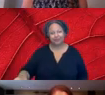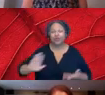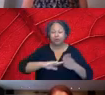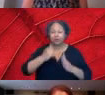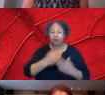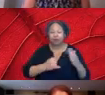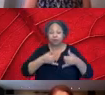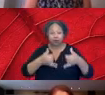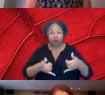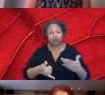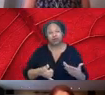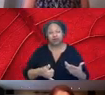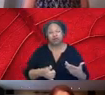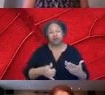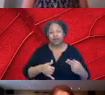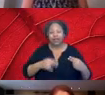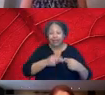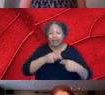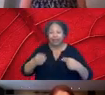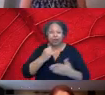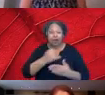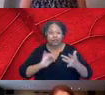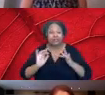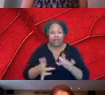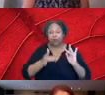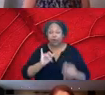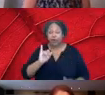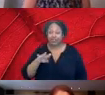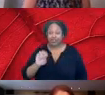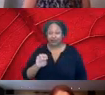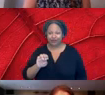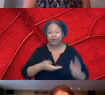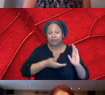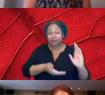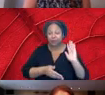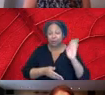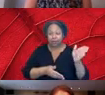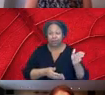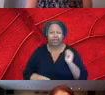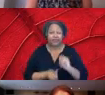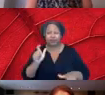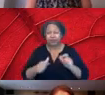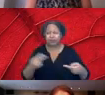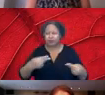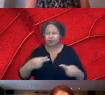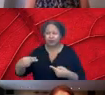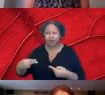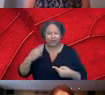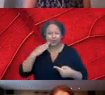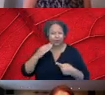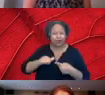presented by our Neighborhood Arts Network Initiative. I'm sure a few folks joining us today know our colleagues over